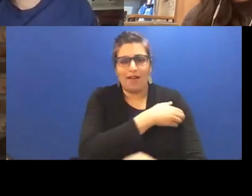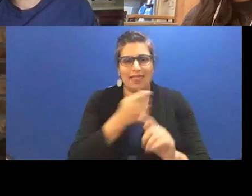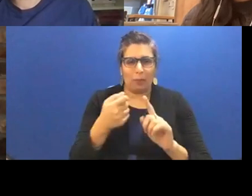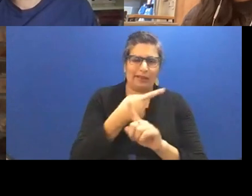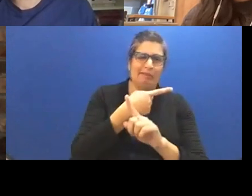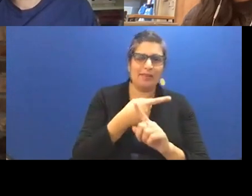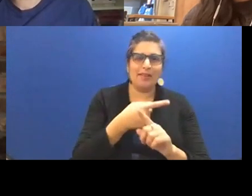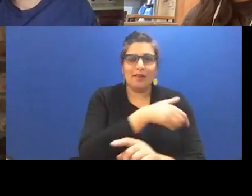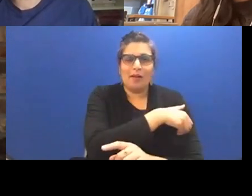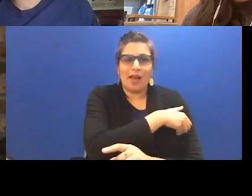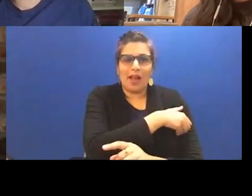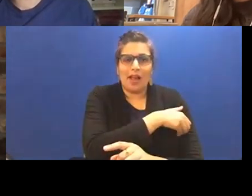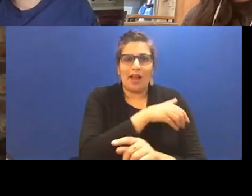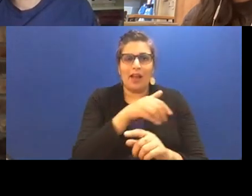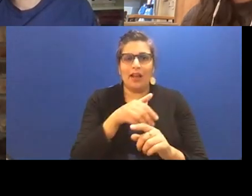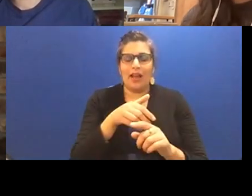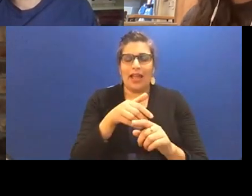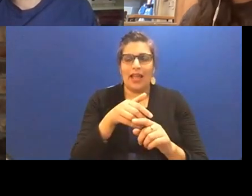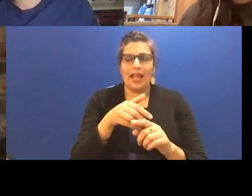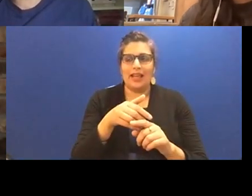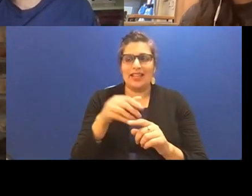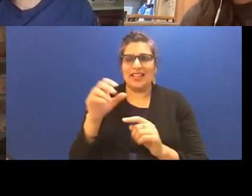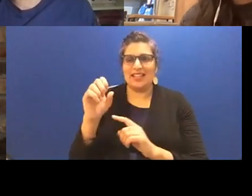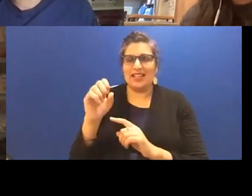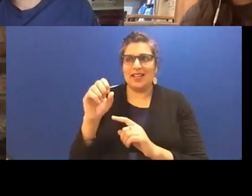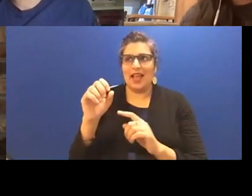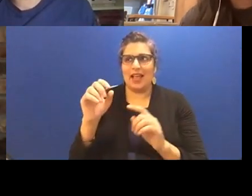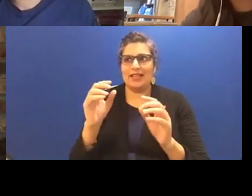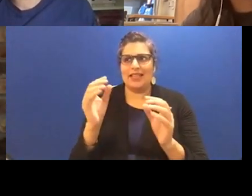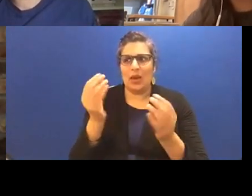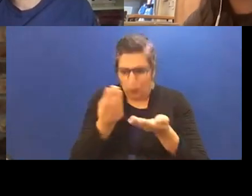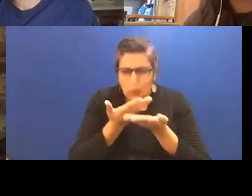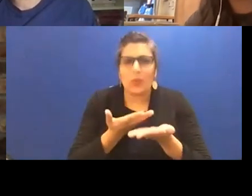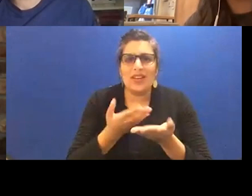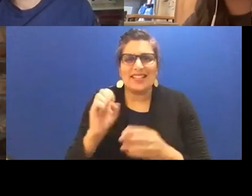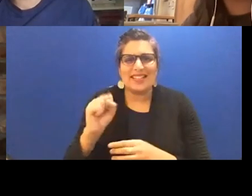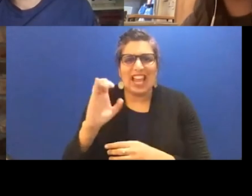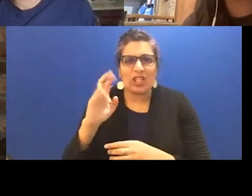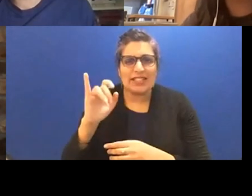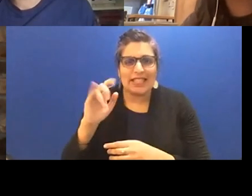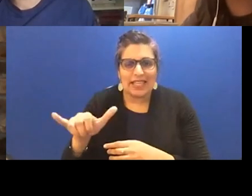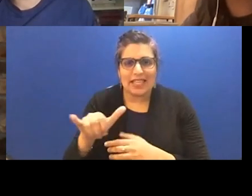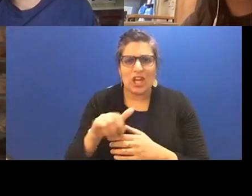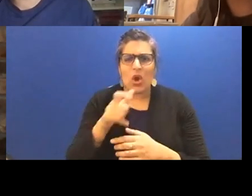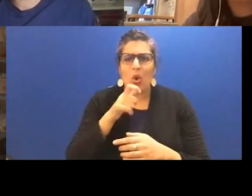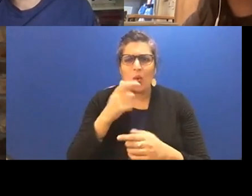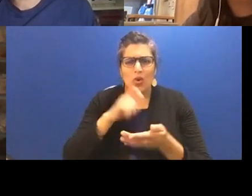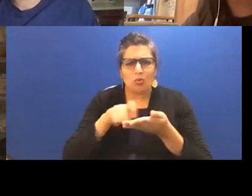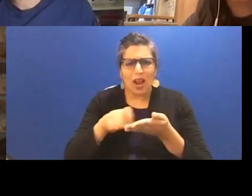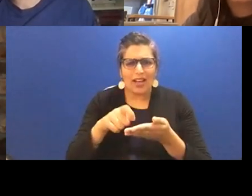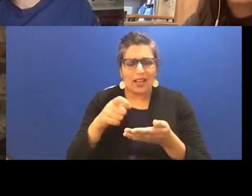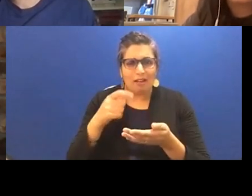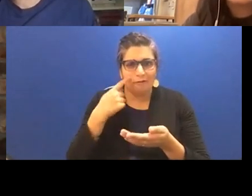but power and this idea of scarcity and who are you writing to and when do you know when you have a story to